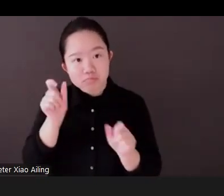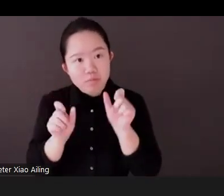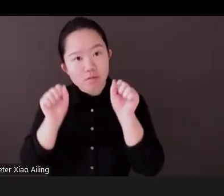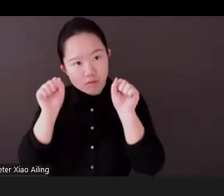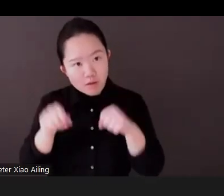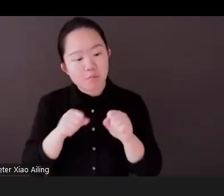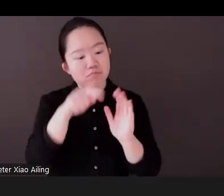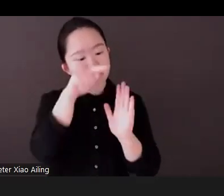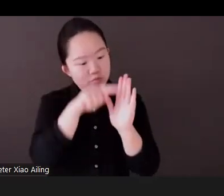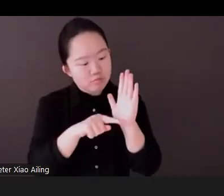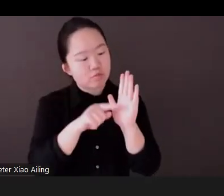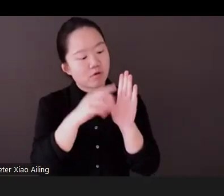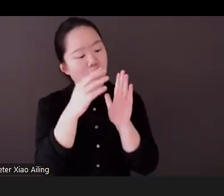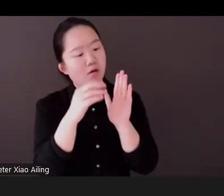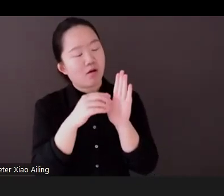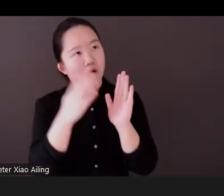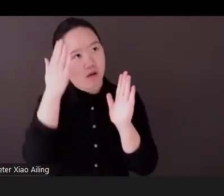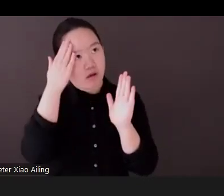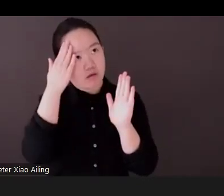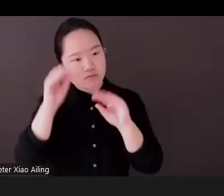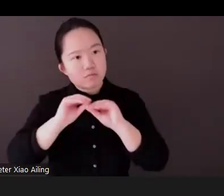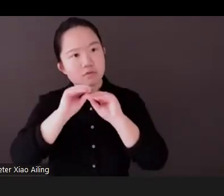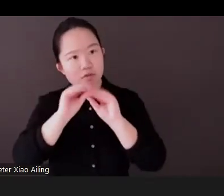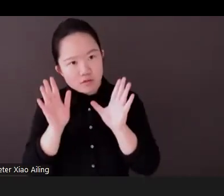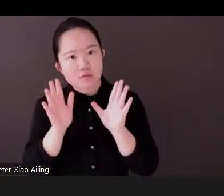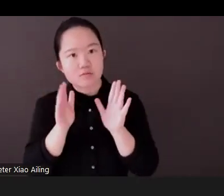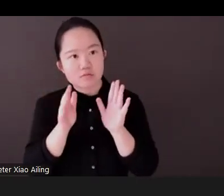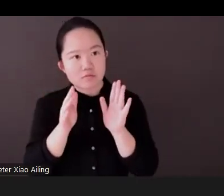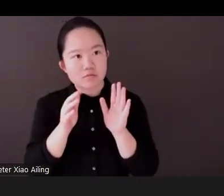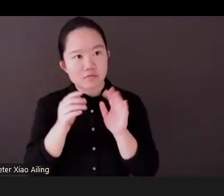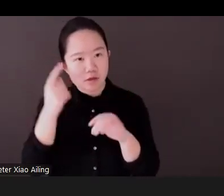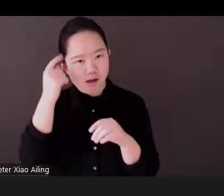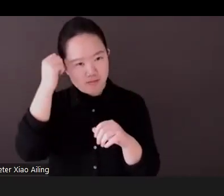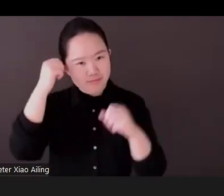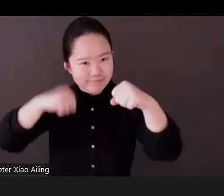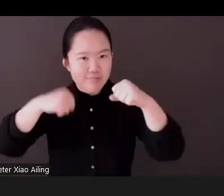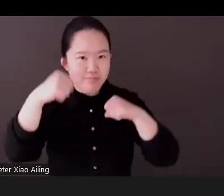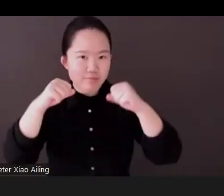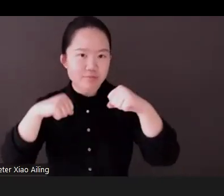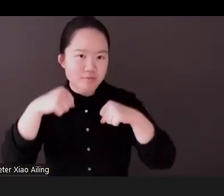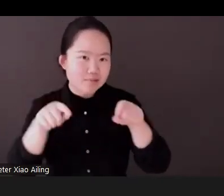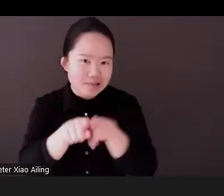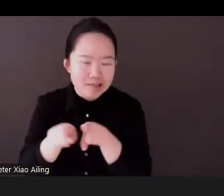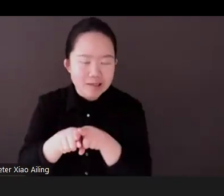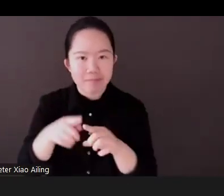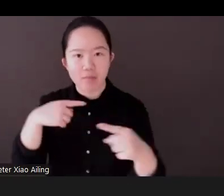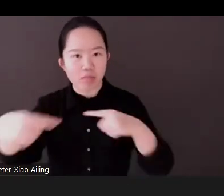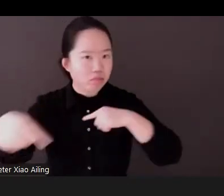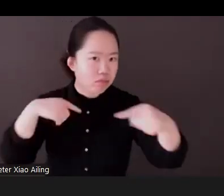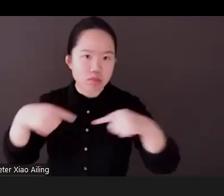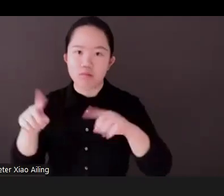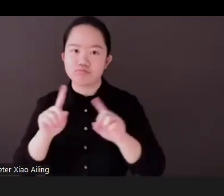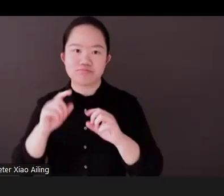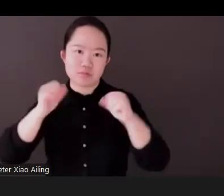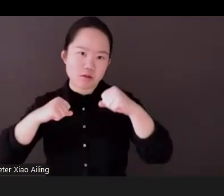So the way that we interpret the different questions surrounding it will be similar, and the